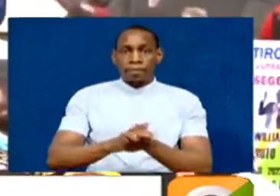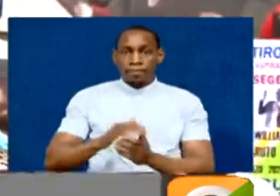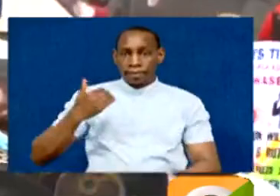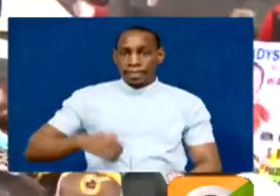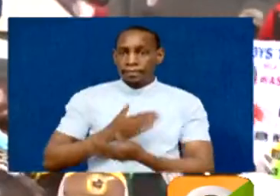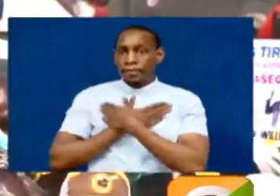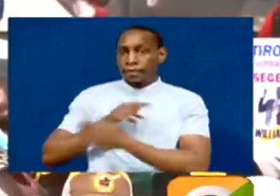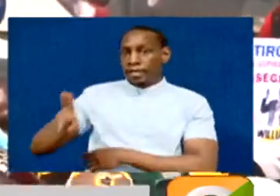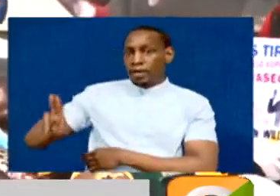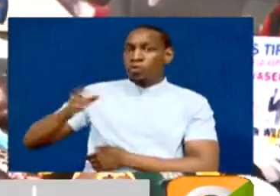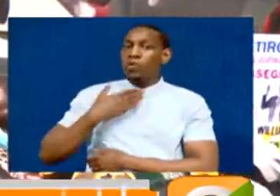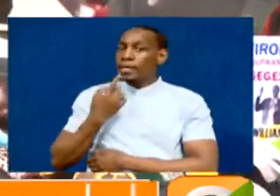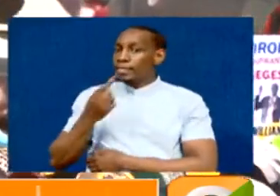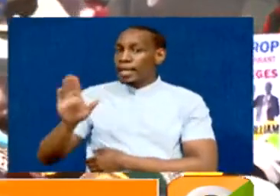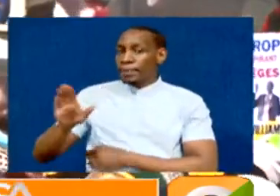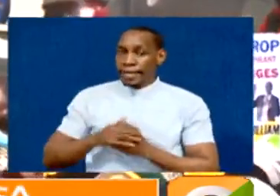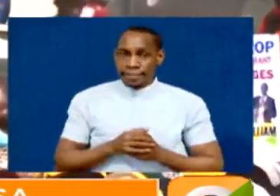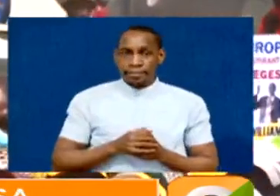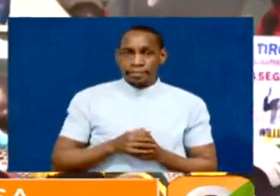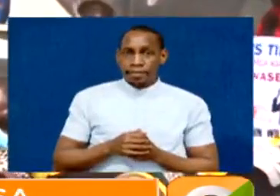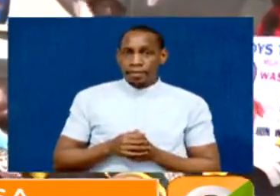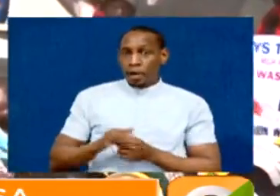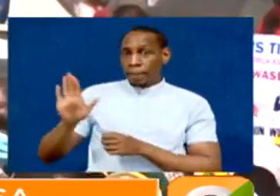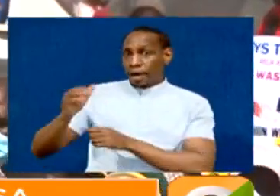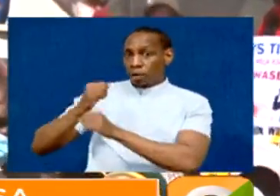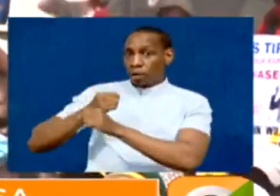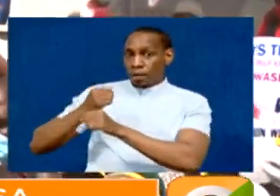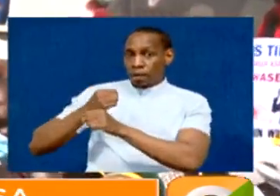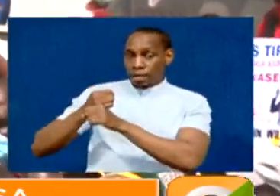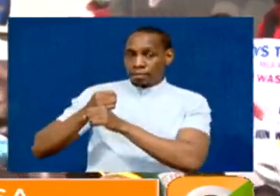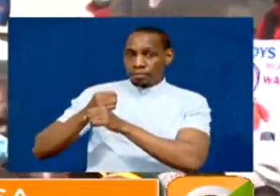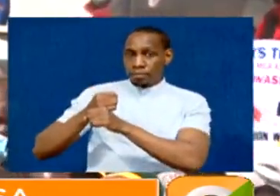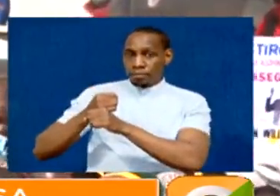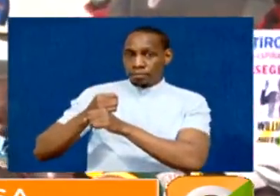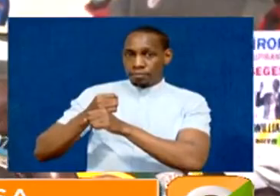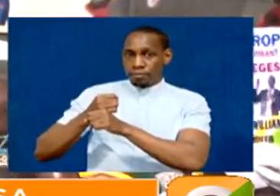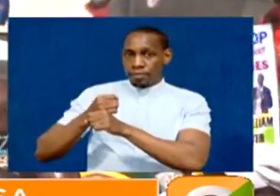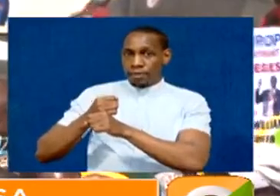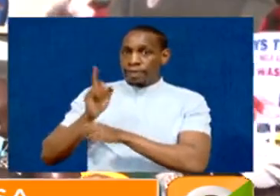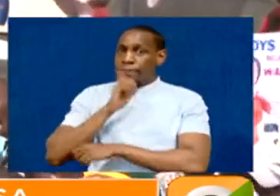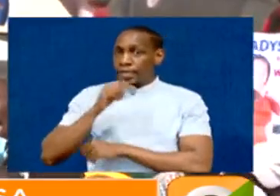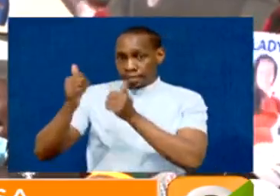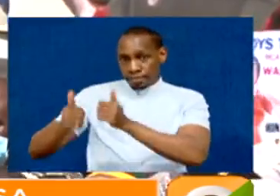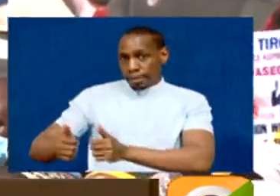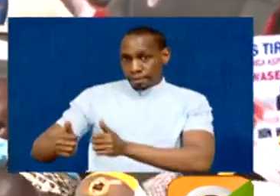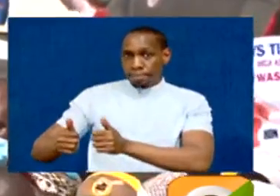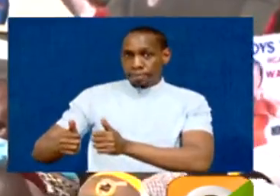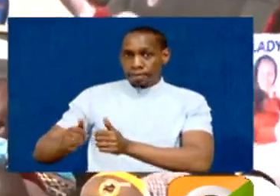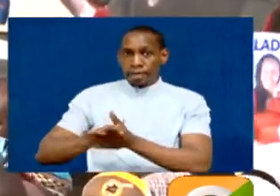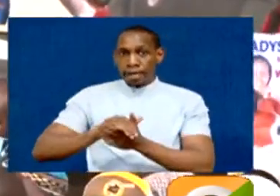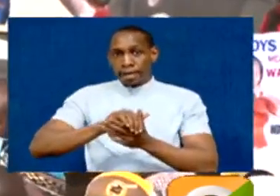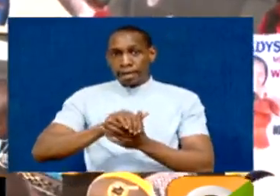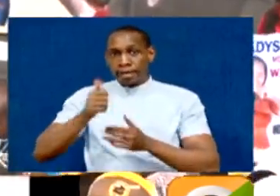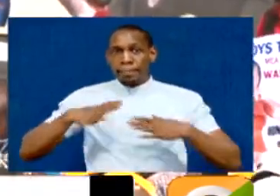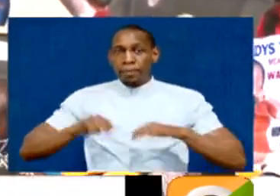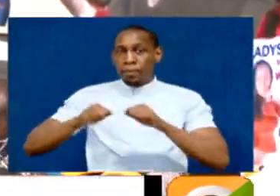Kenyatta, nataka nimwambie ile kazi ambaye utakuwa hujamaliza, wale